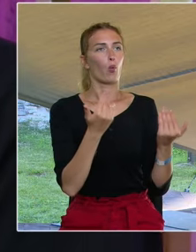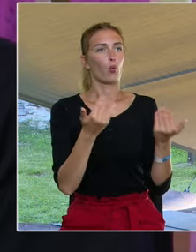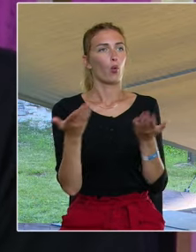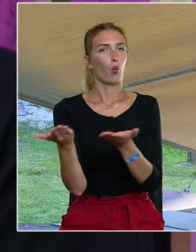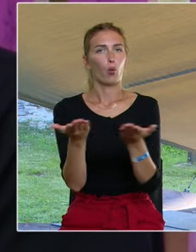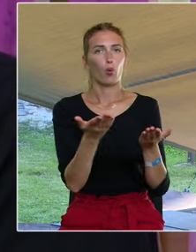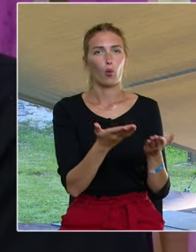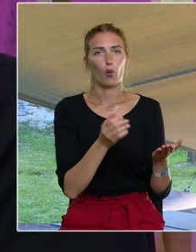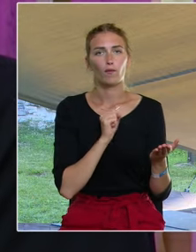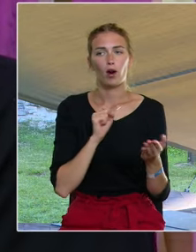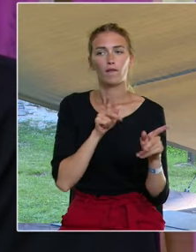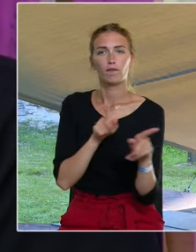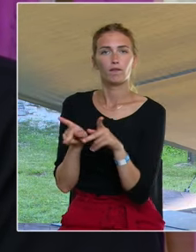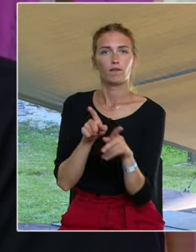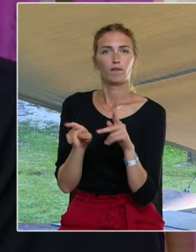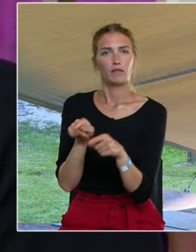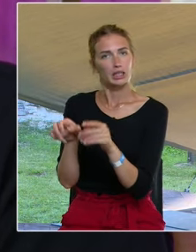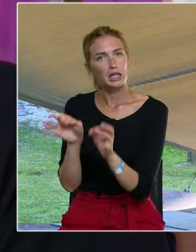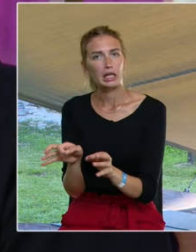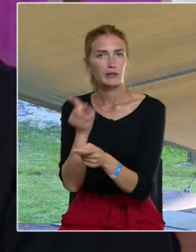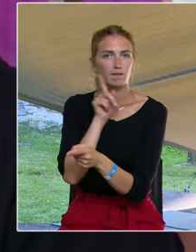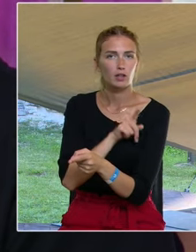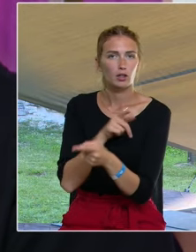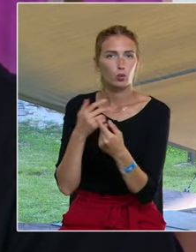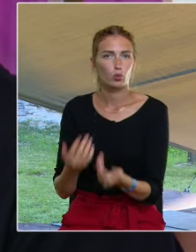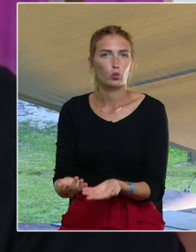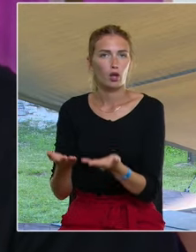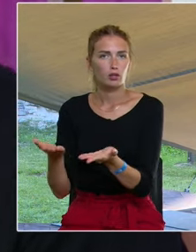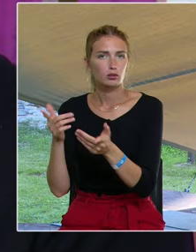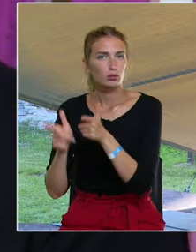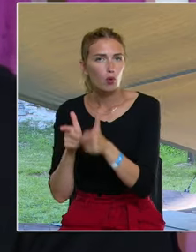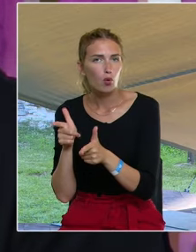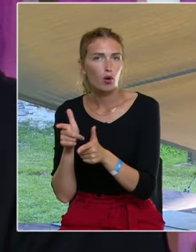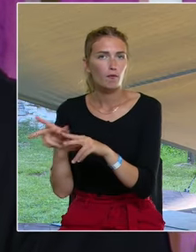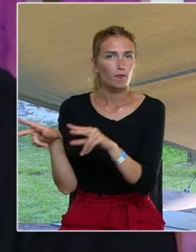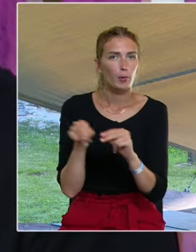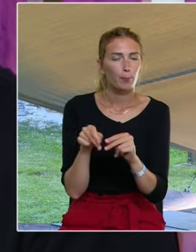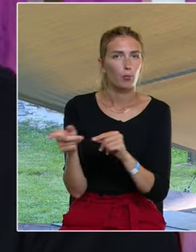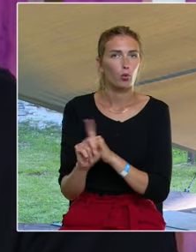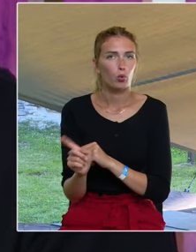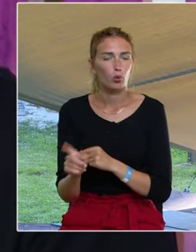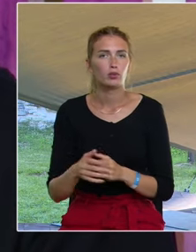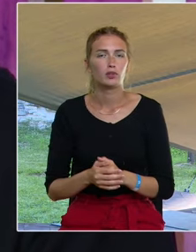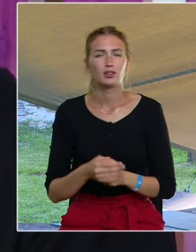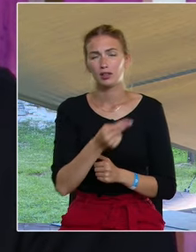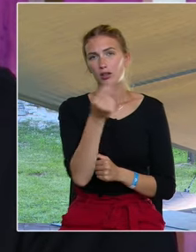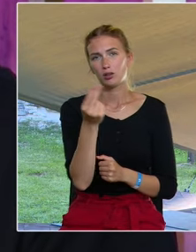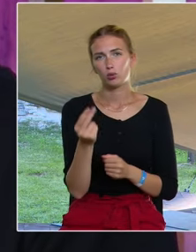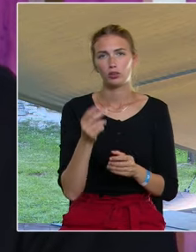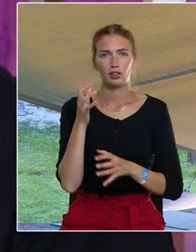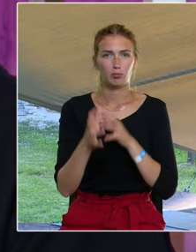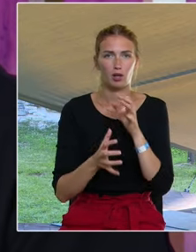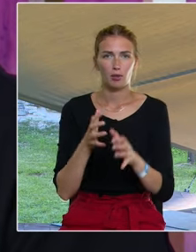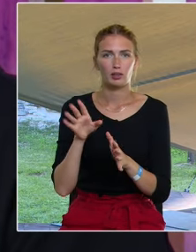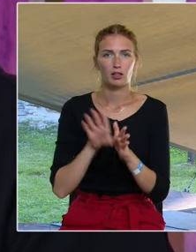the middlemen to get involved. And then, yeah, the auction house thing. So in the art world, usually if